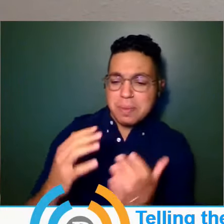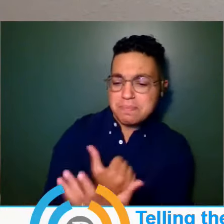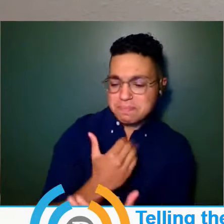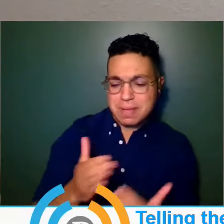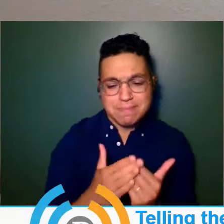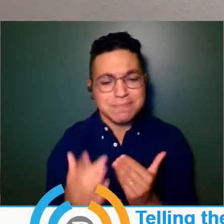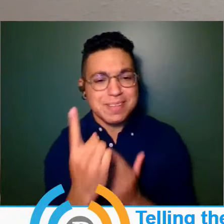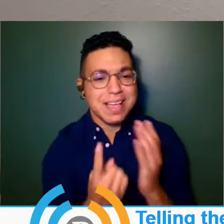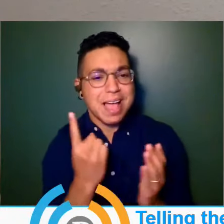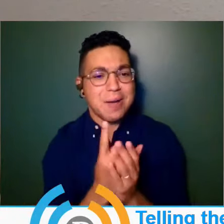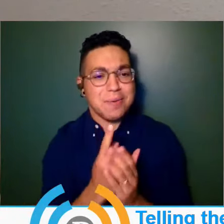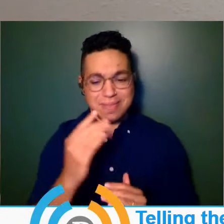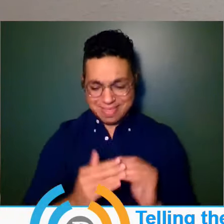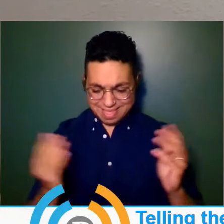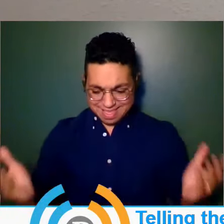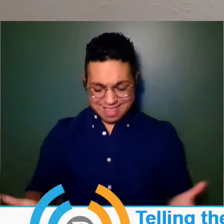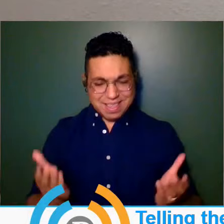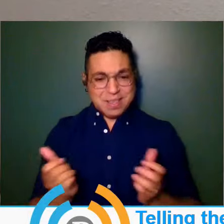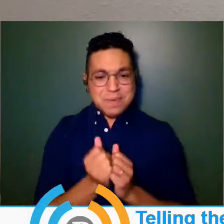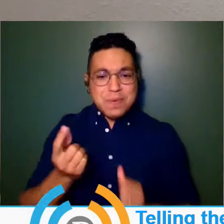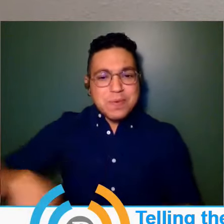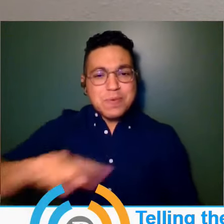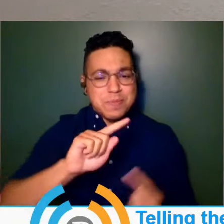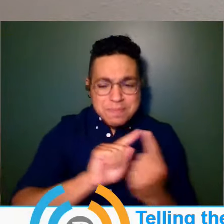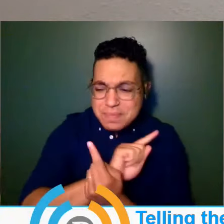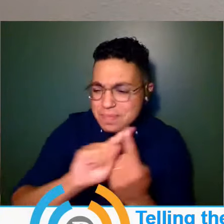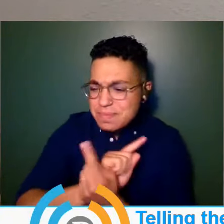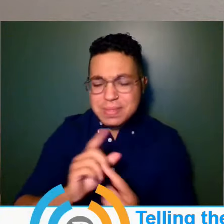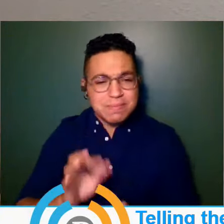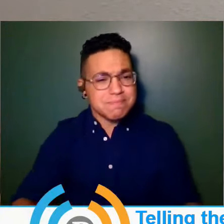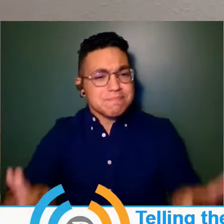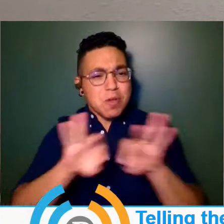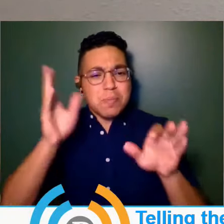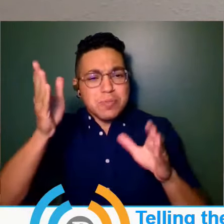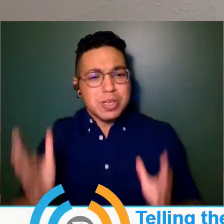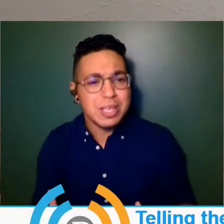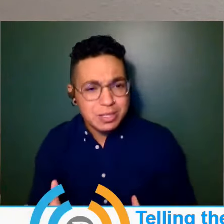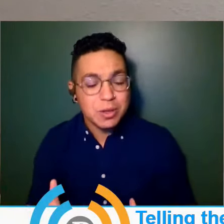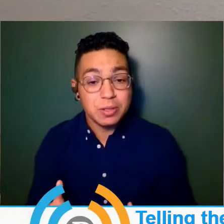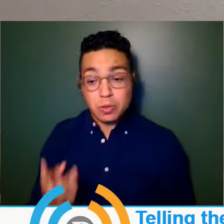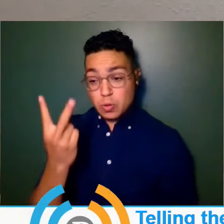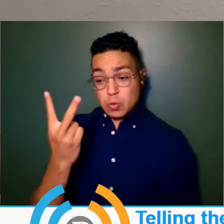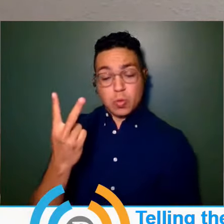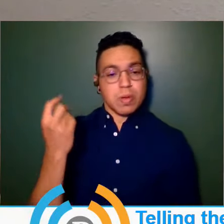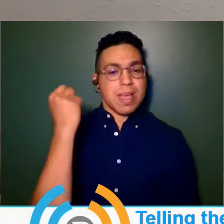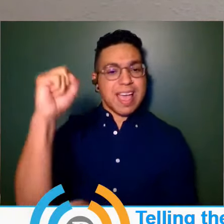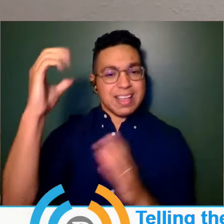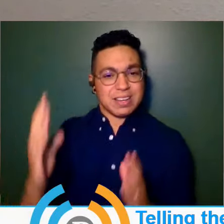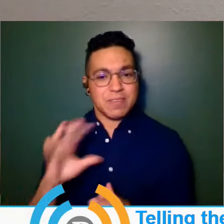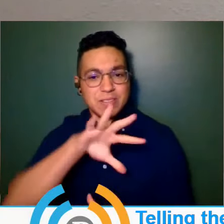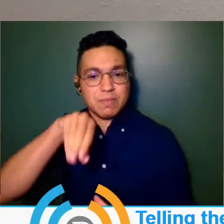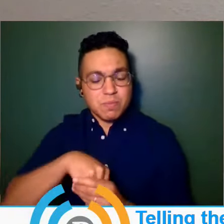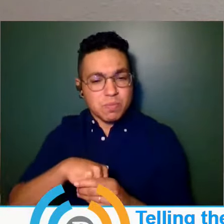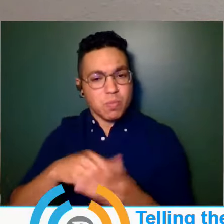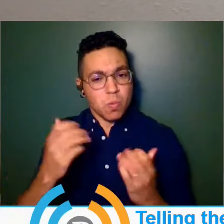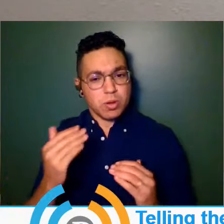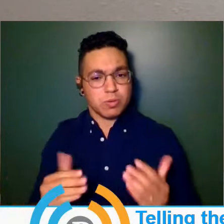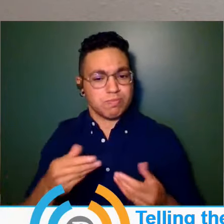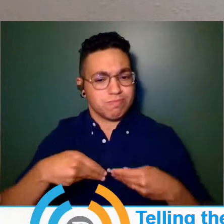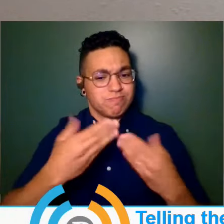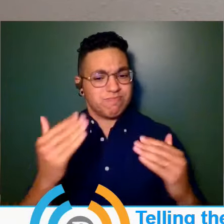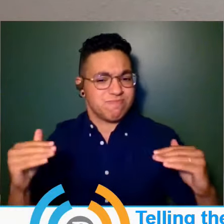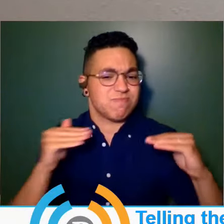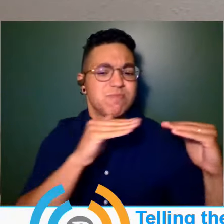here and meet and listen to our speakers, 2 of whom are activists who are working to bring justice to Oregon through protest